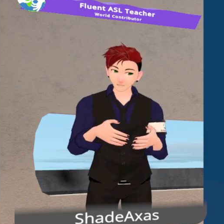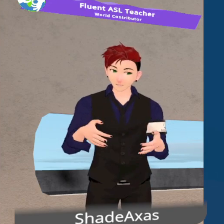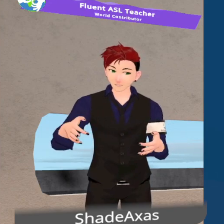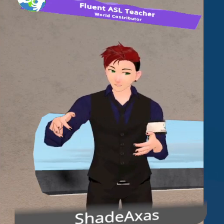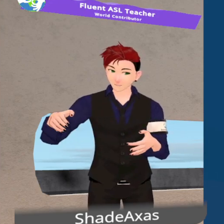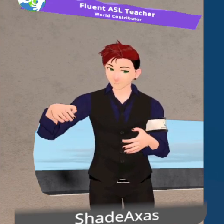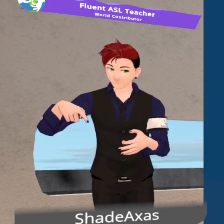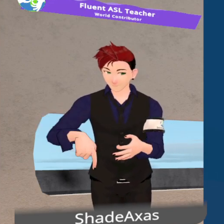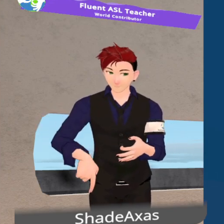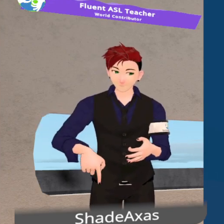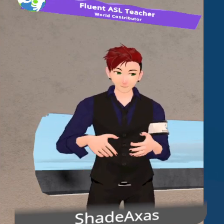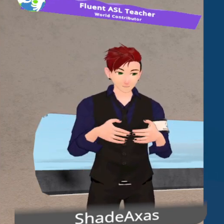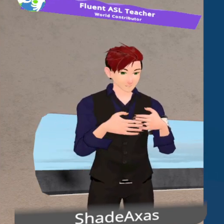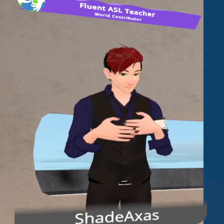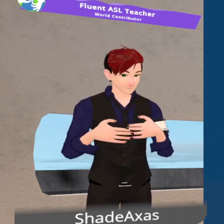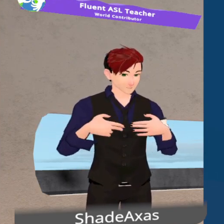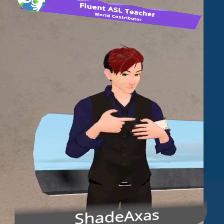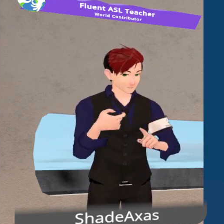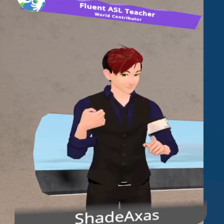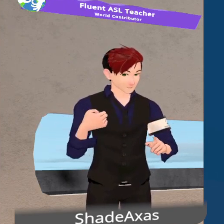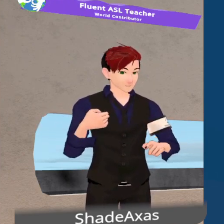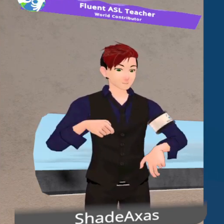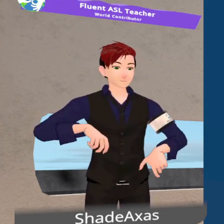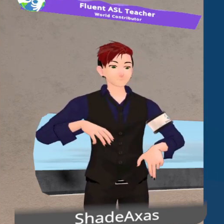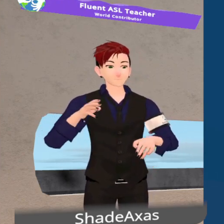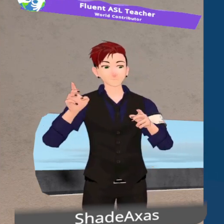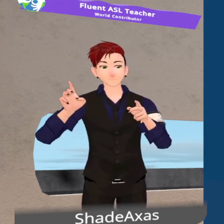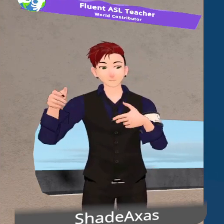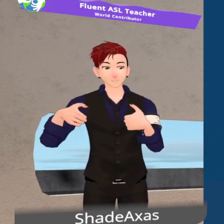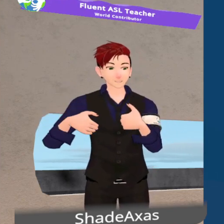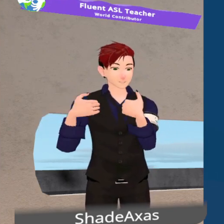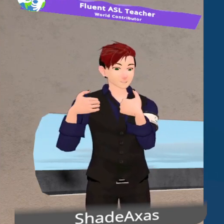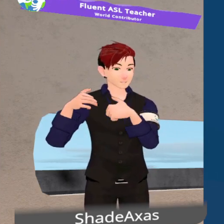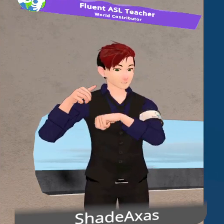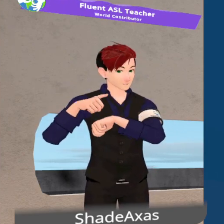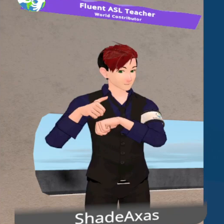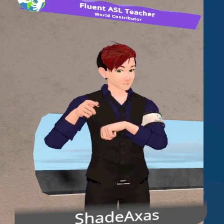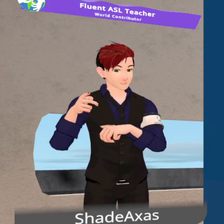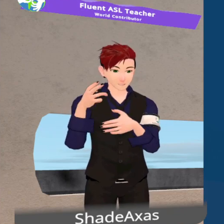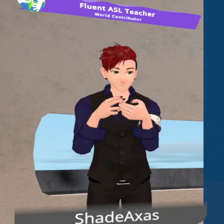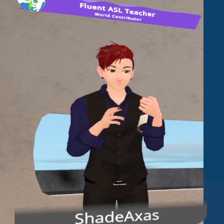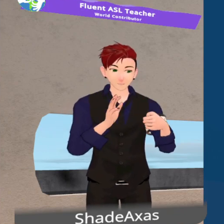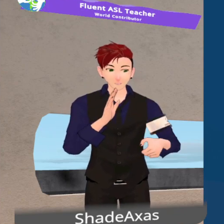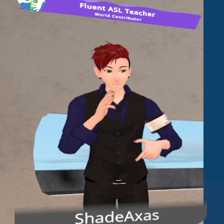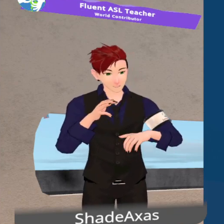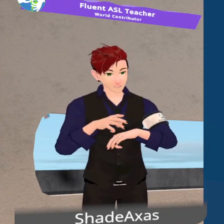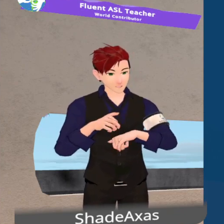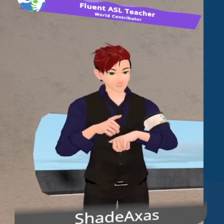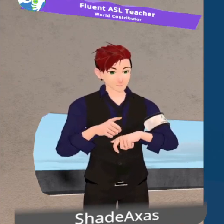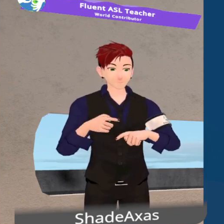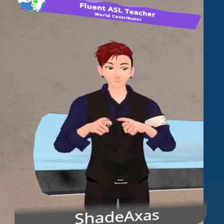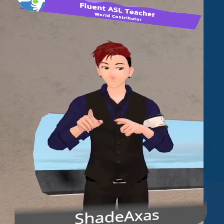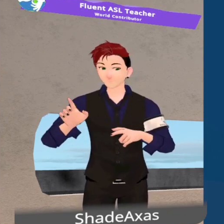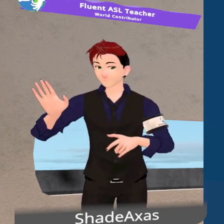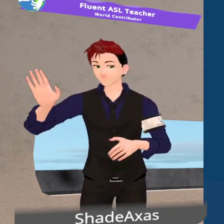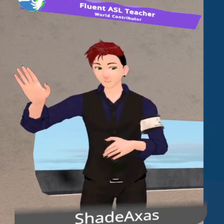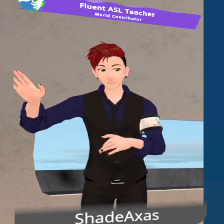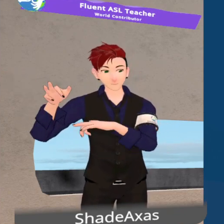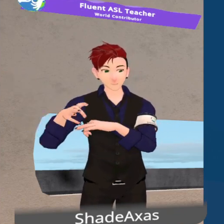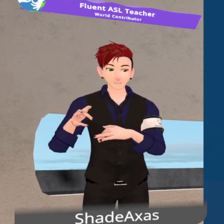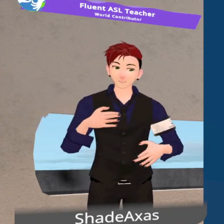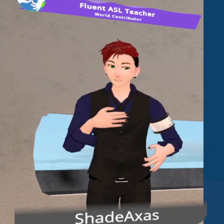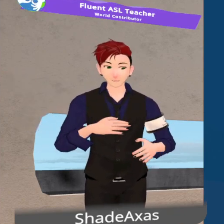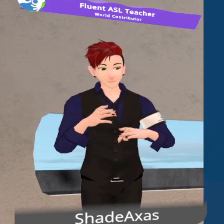it's the same thing with here in America, where I'm from, and people who live in Britain. We both speak English,